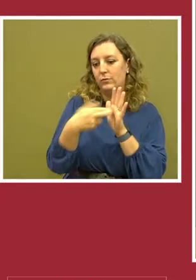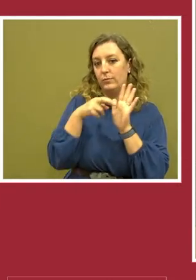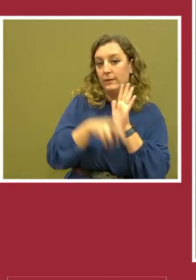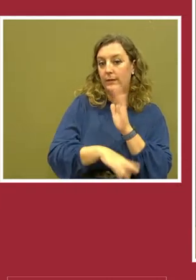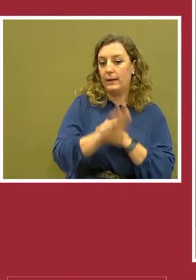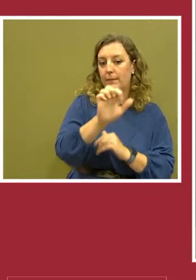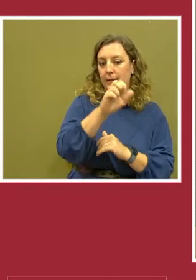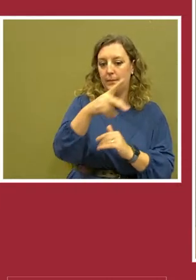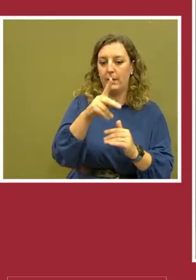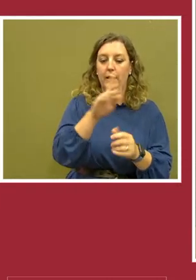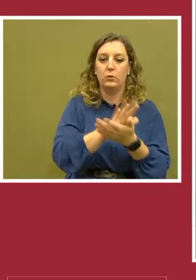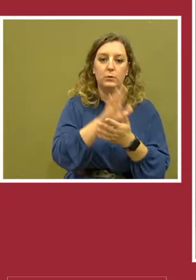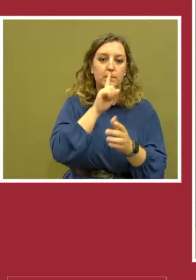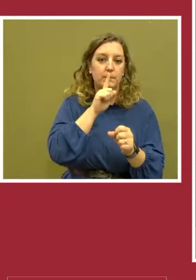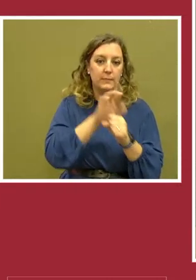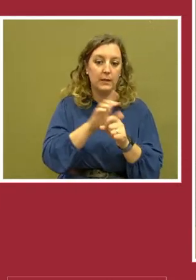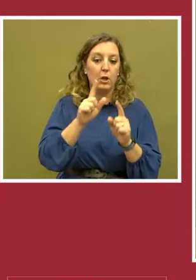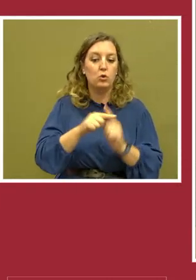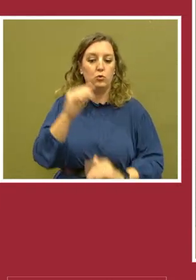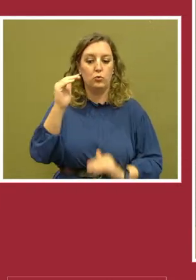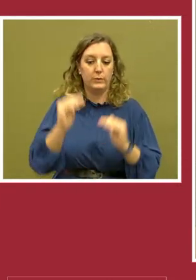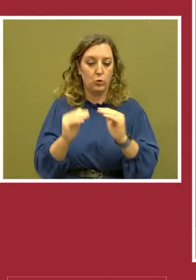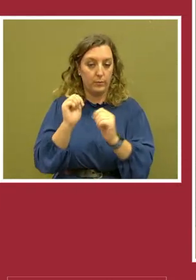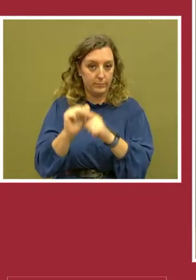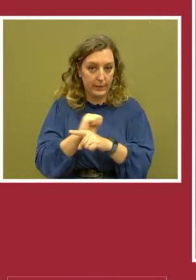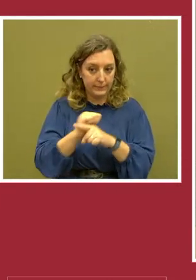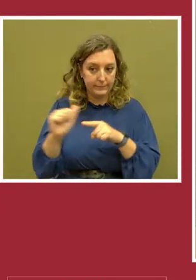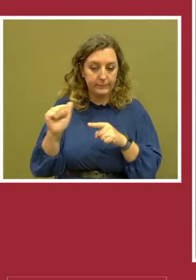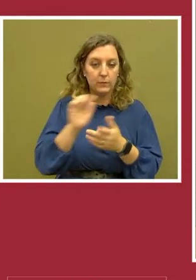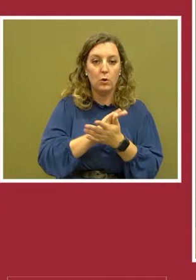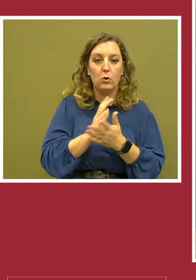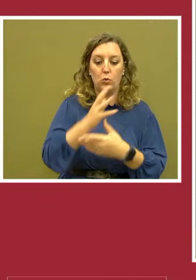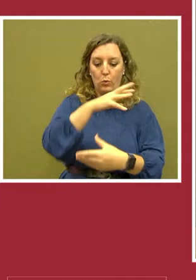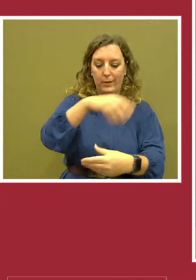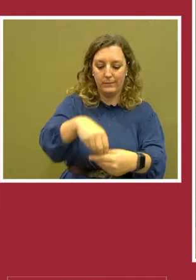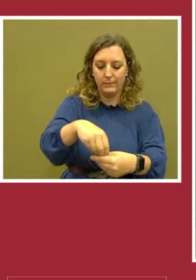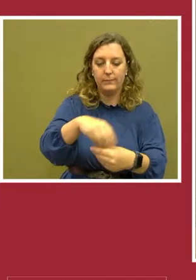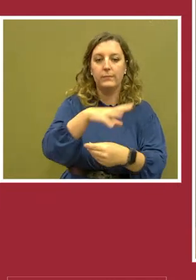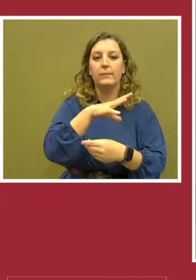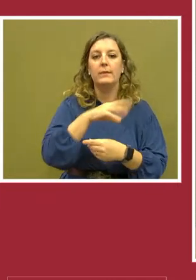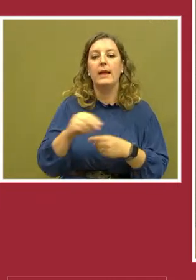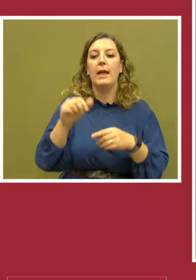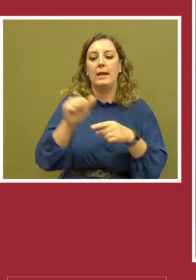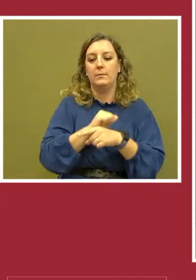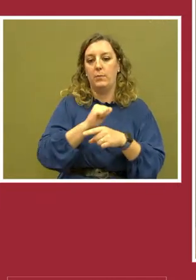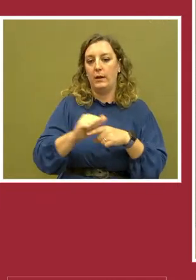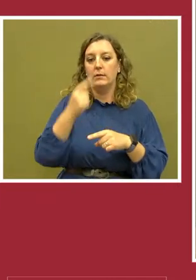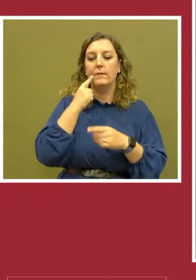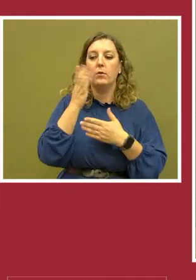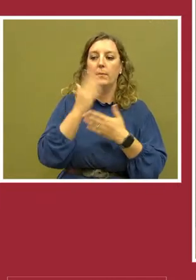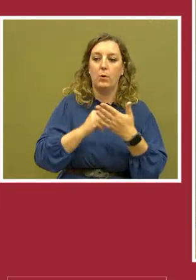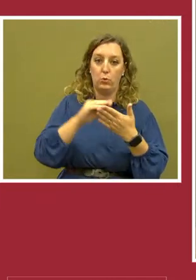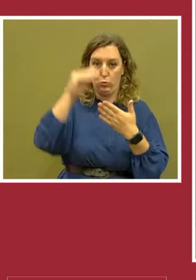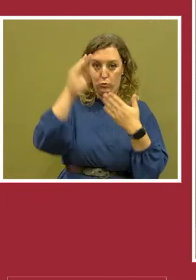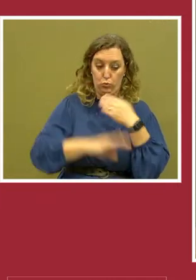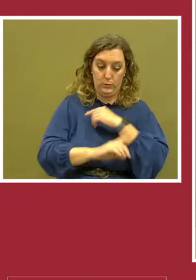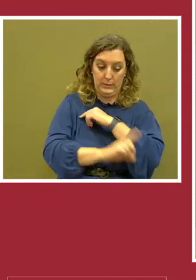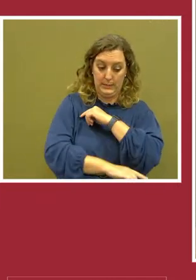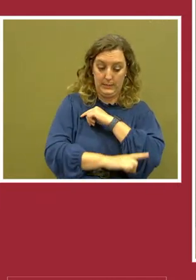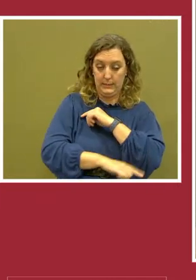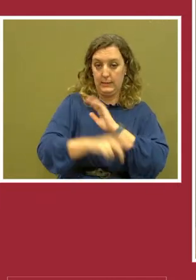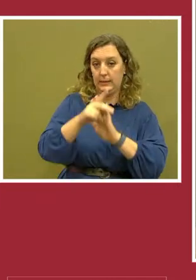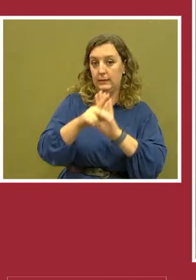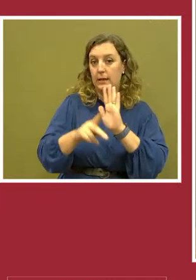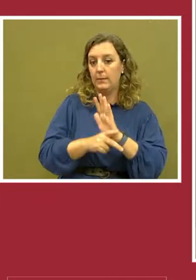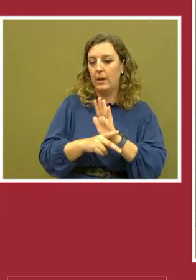Pine School's commitment to restorative practices, school interventions, and practices as part of student discipline. The